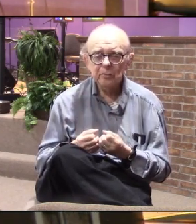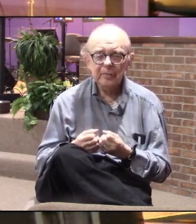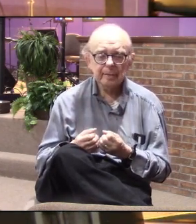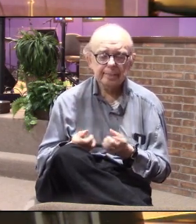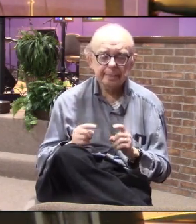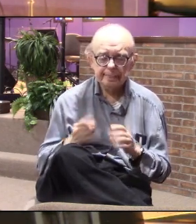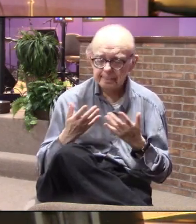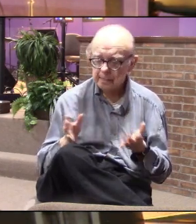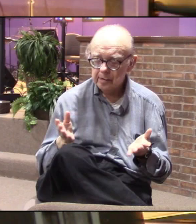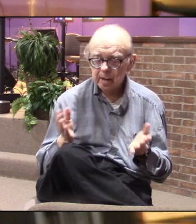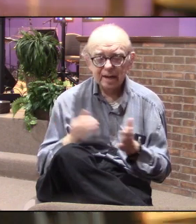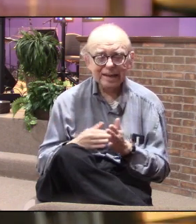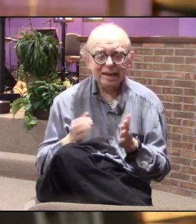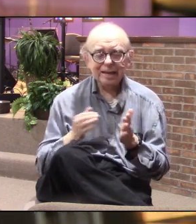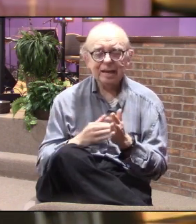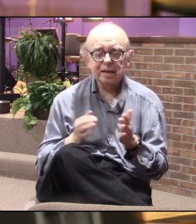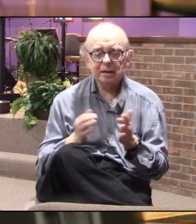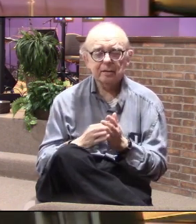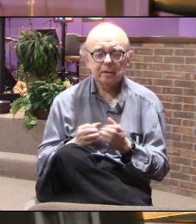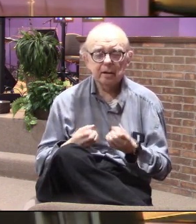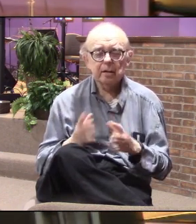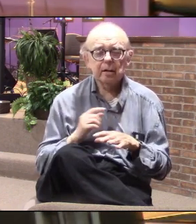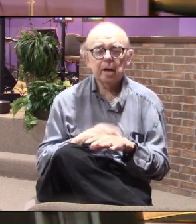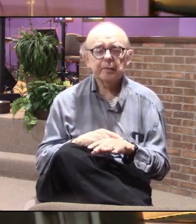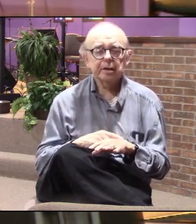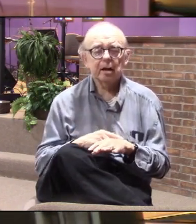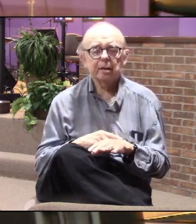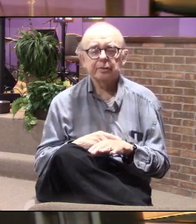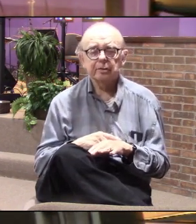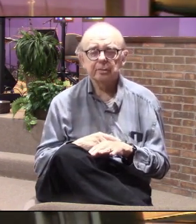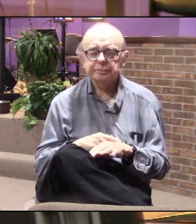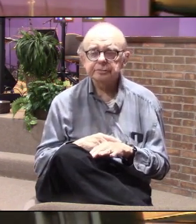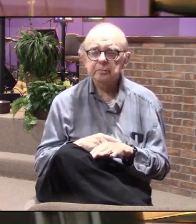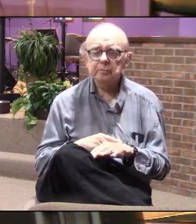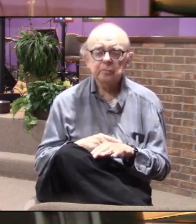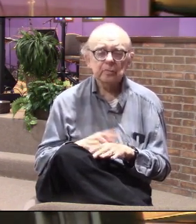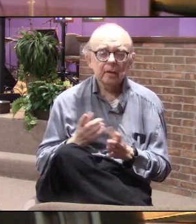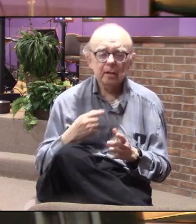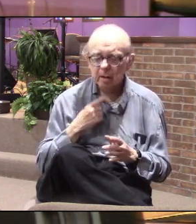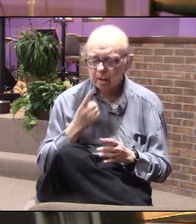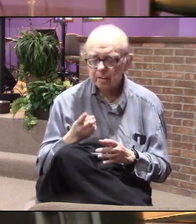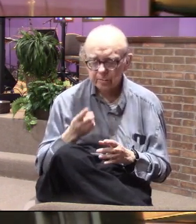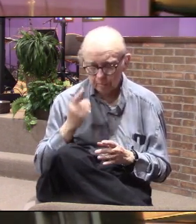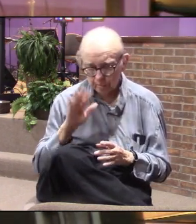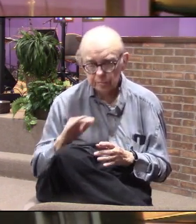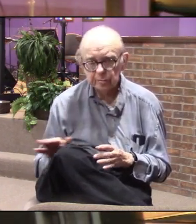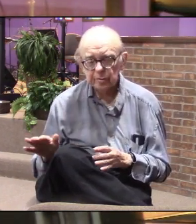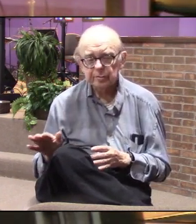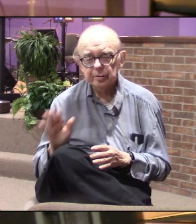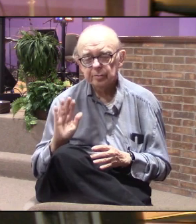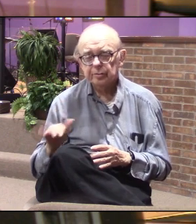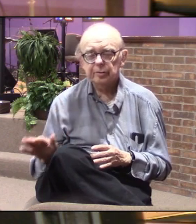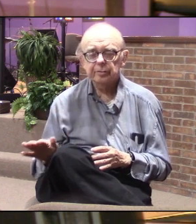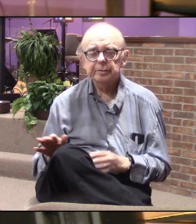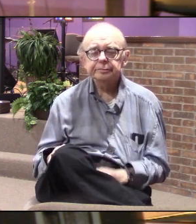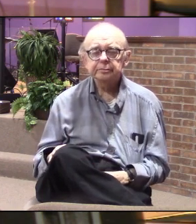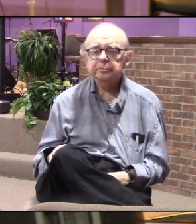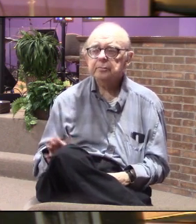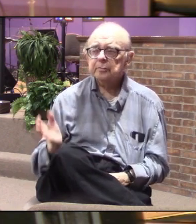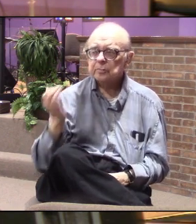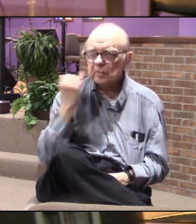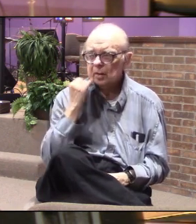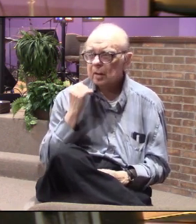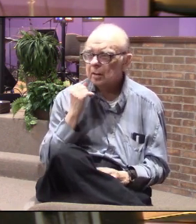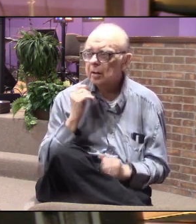When it's over and over and over again. How many times have you told your children, if you